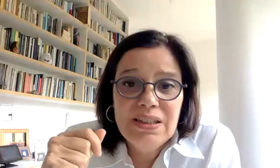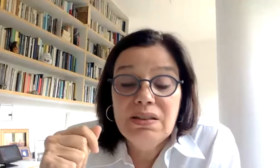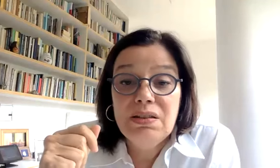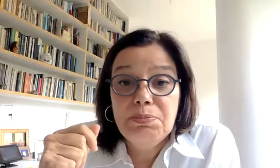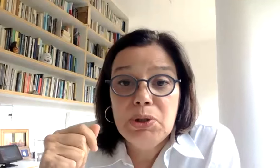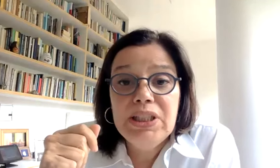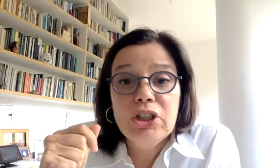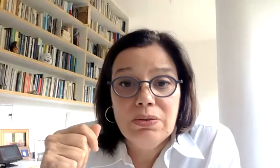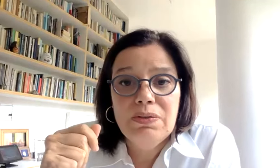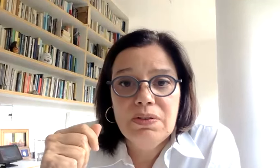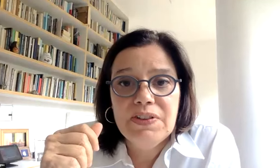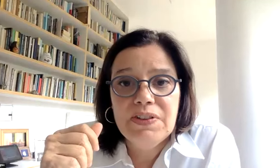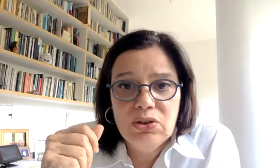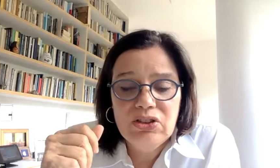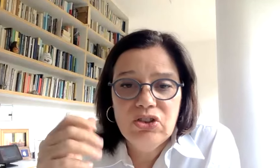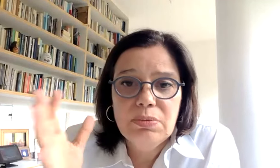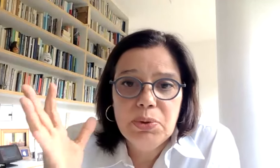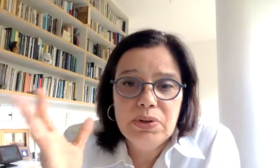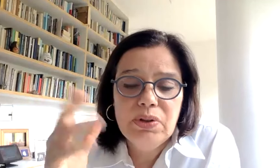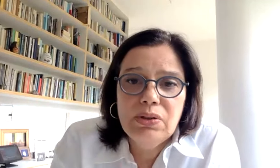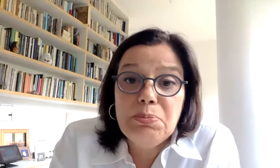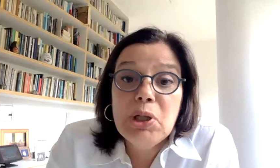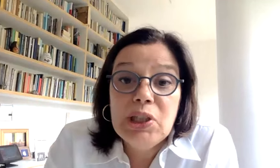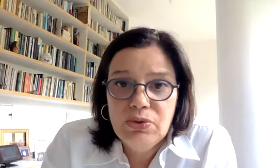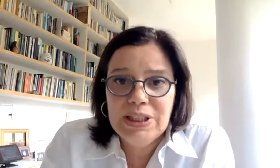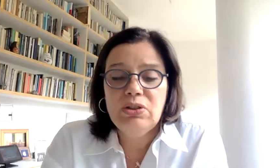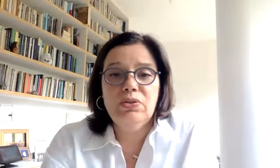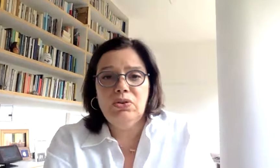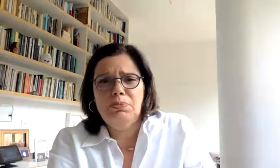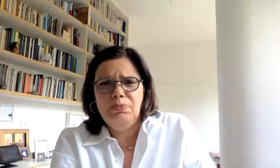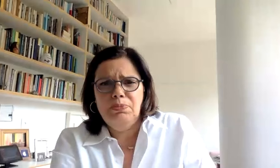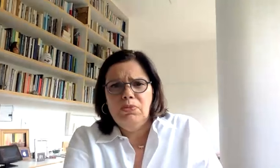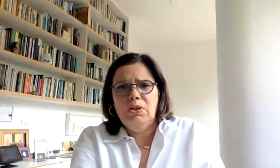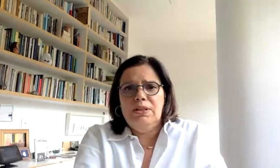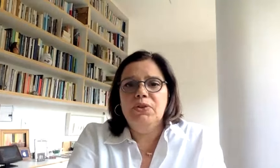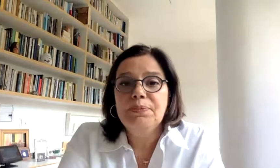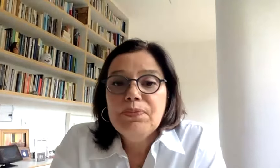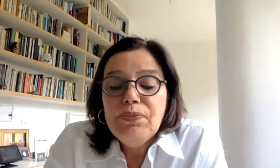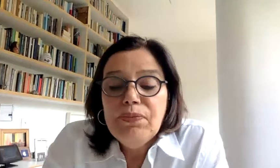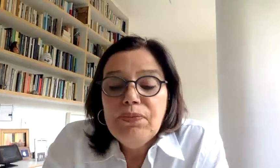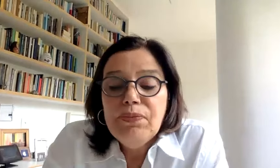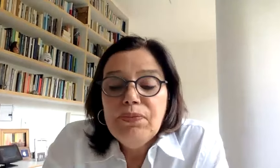murdered by the policial violence and the police violence.